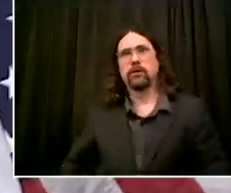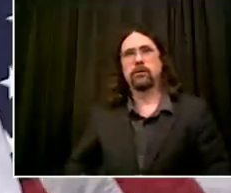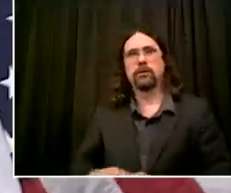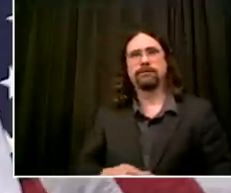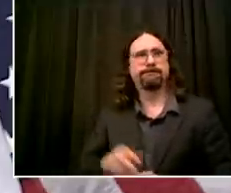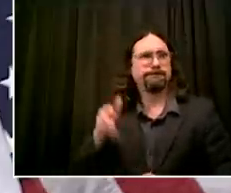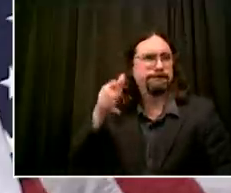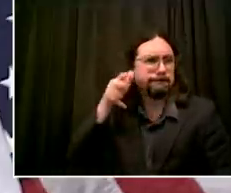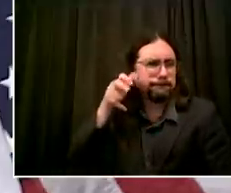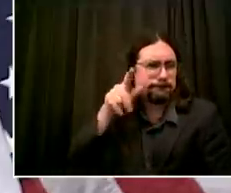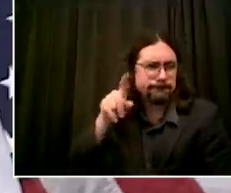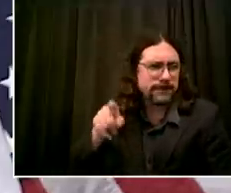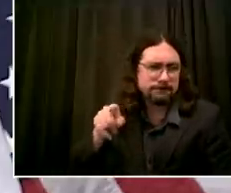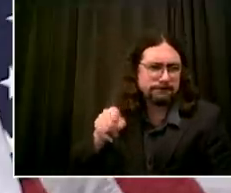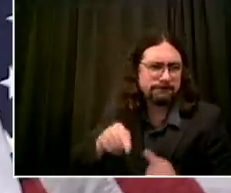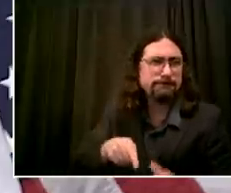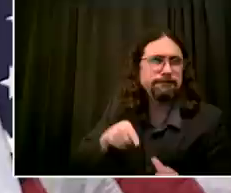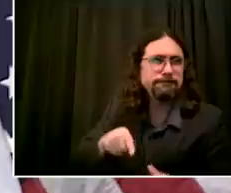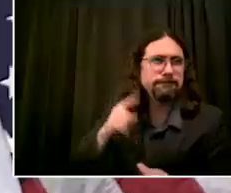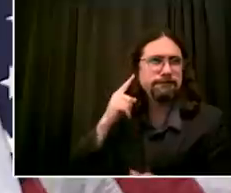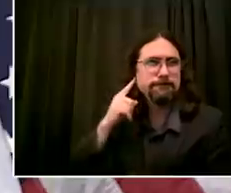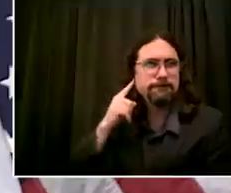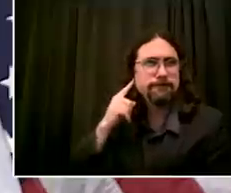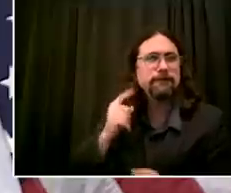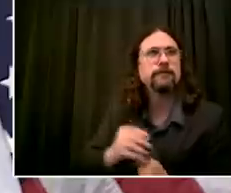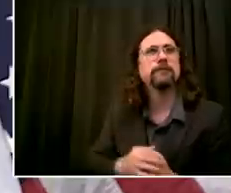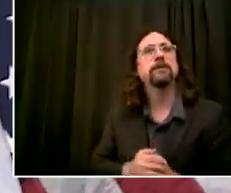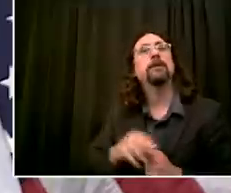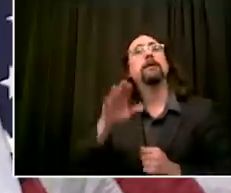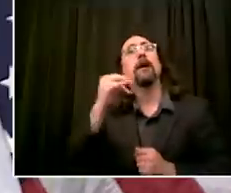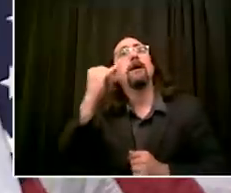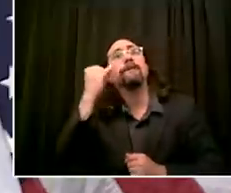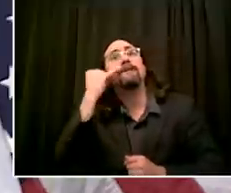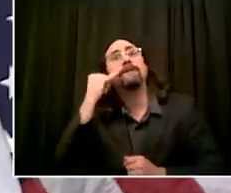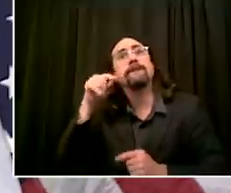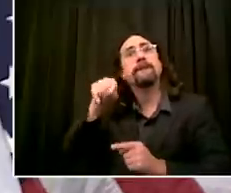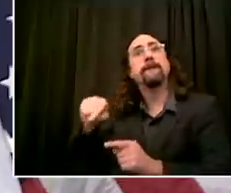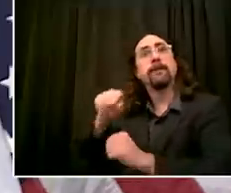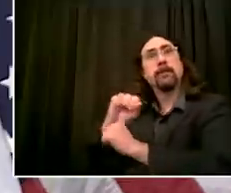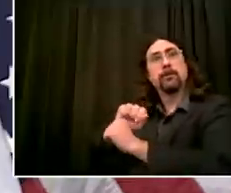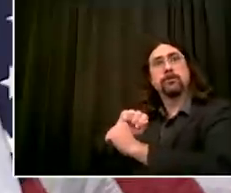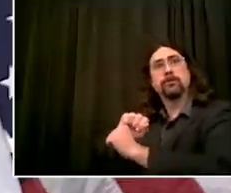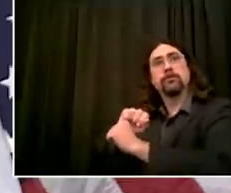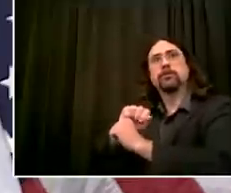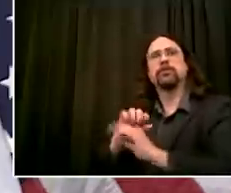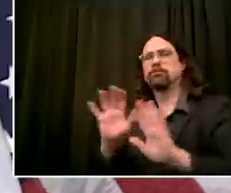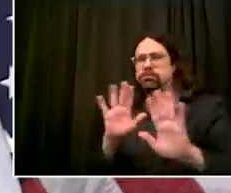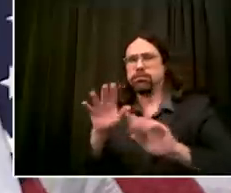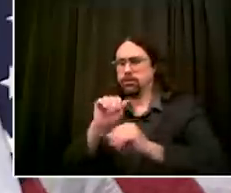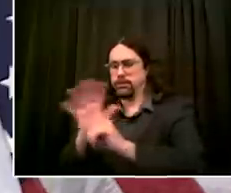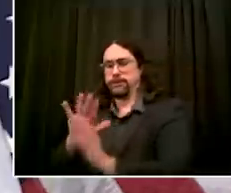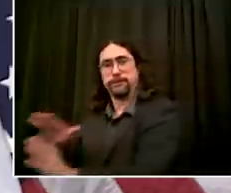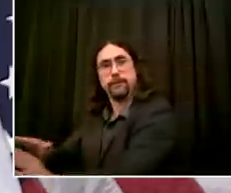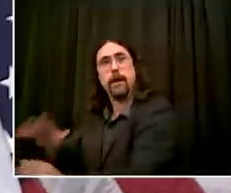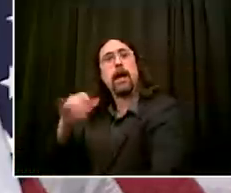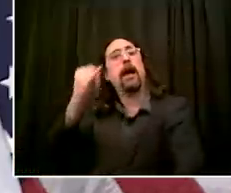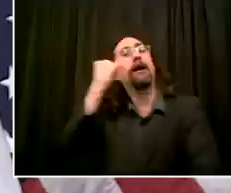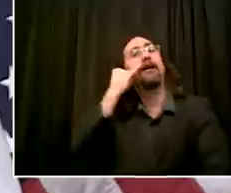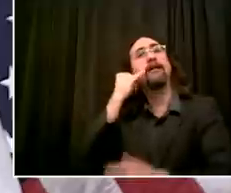spike after reopening? And what kind? And given that we're